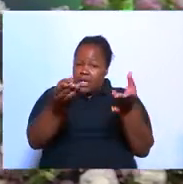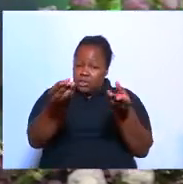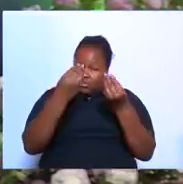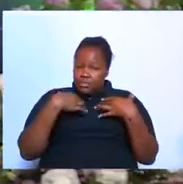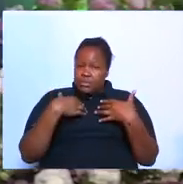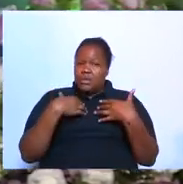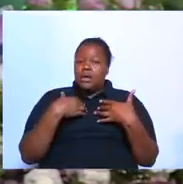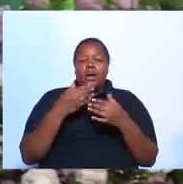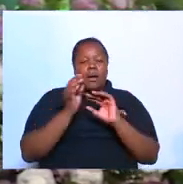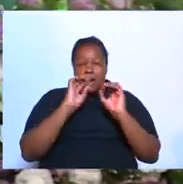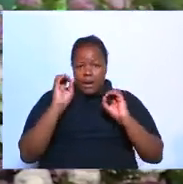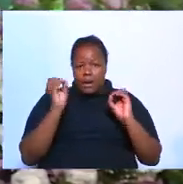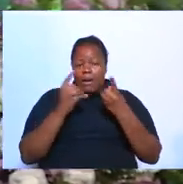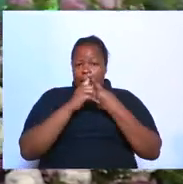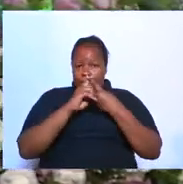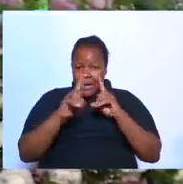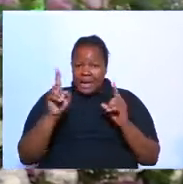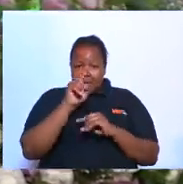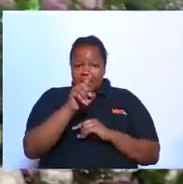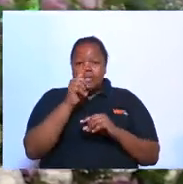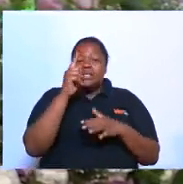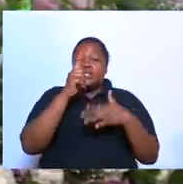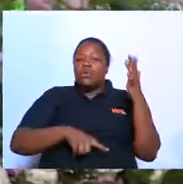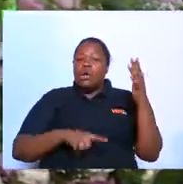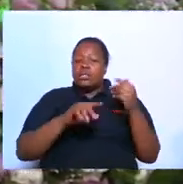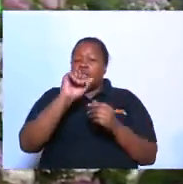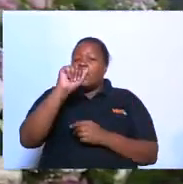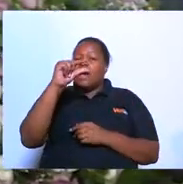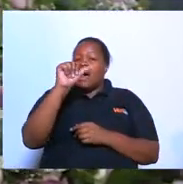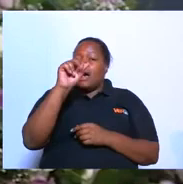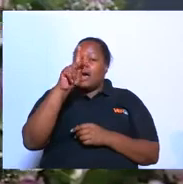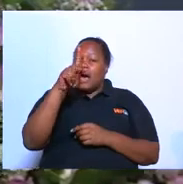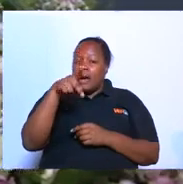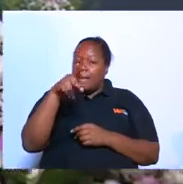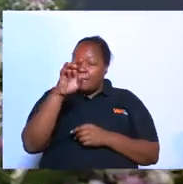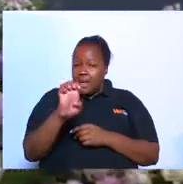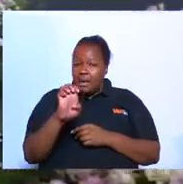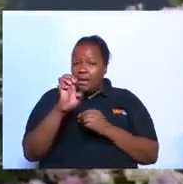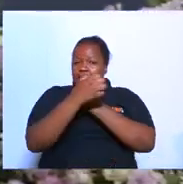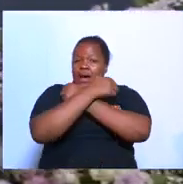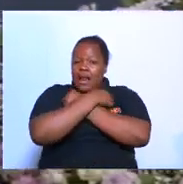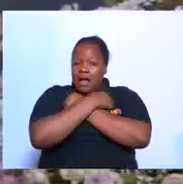no is agape love self-sacrifice